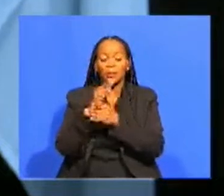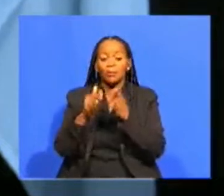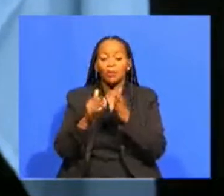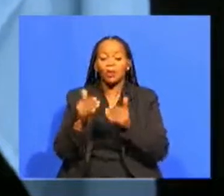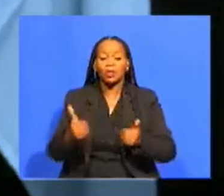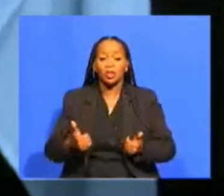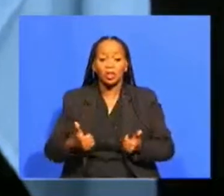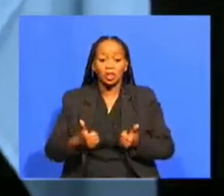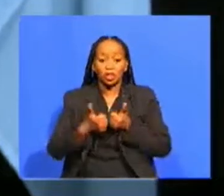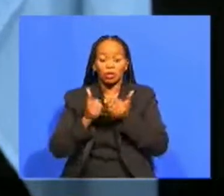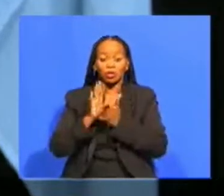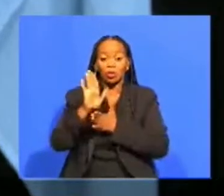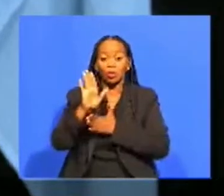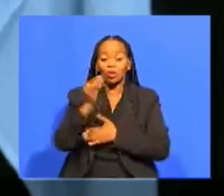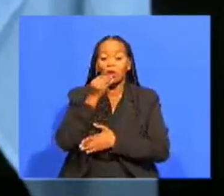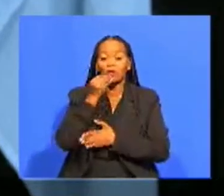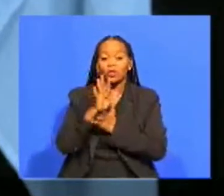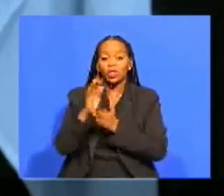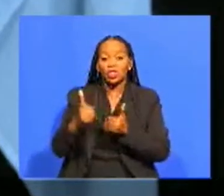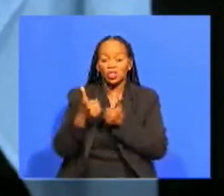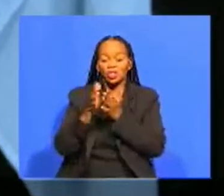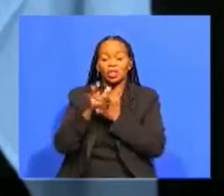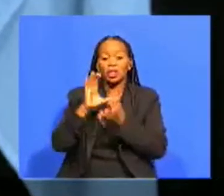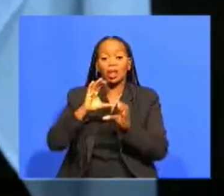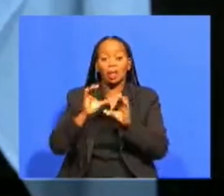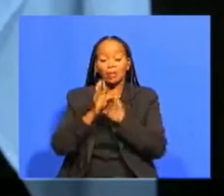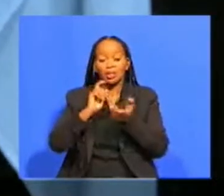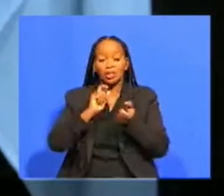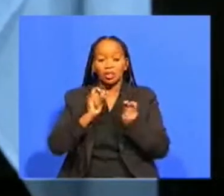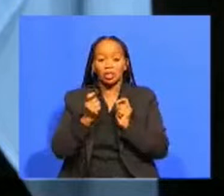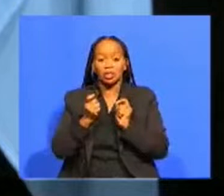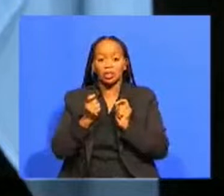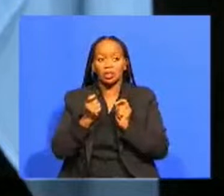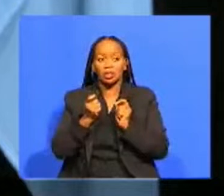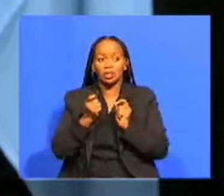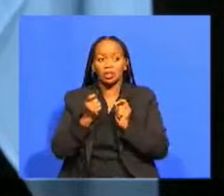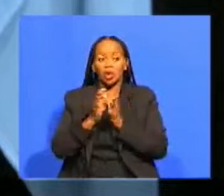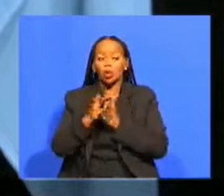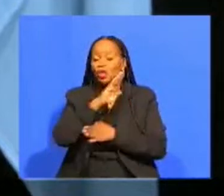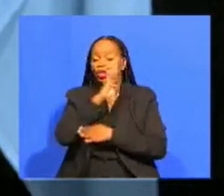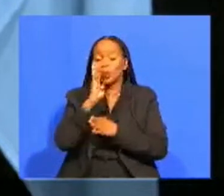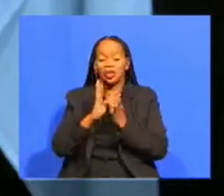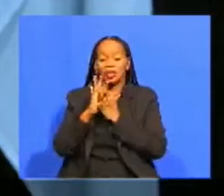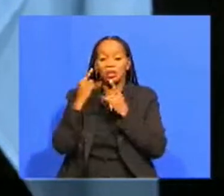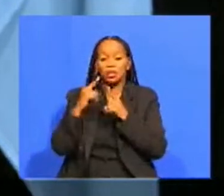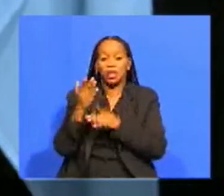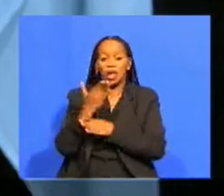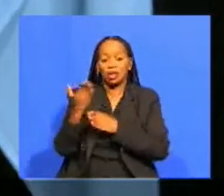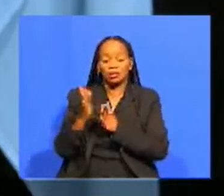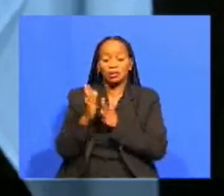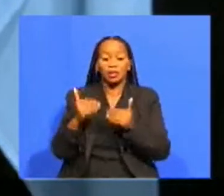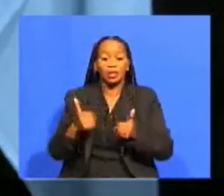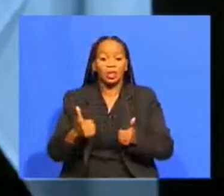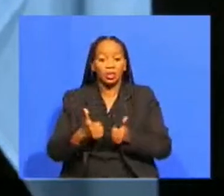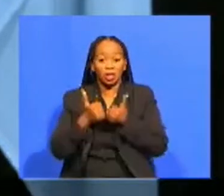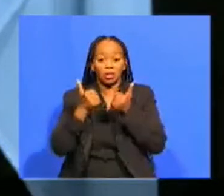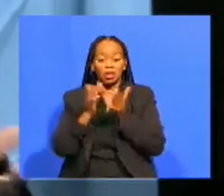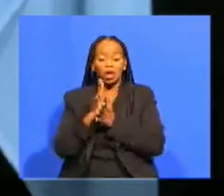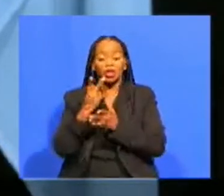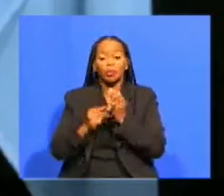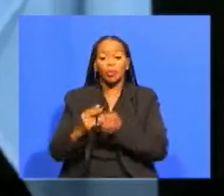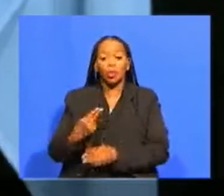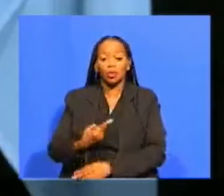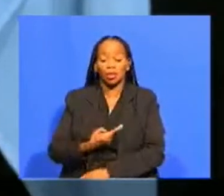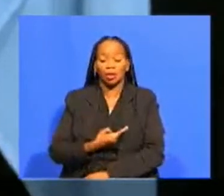for your food security is climate change, which we didn't touch on, and it's impacting us just as